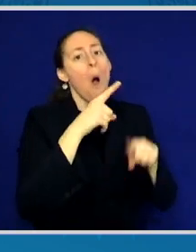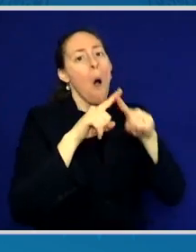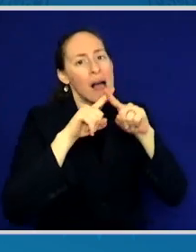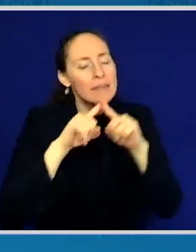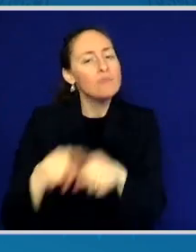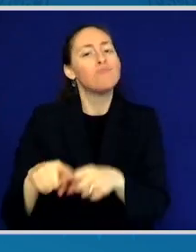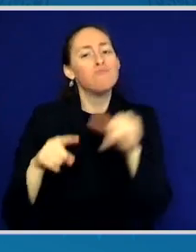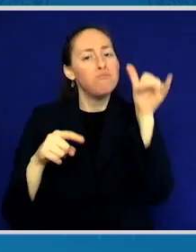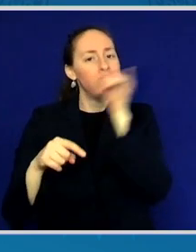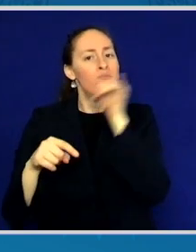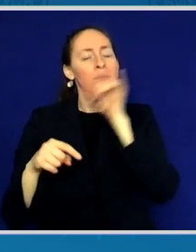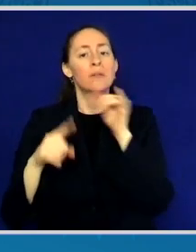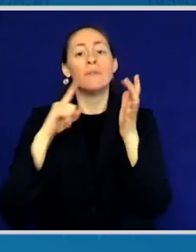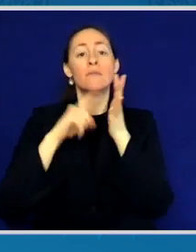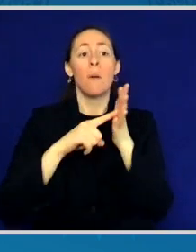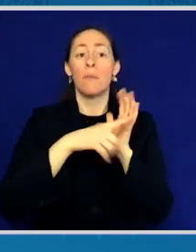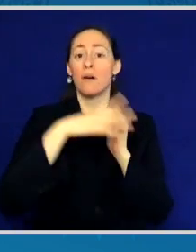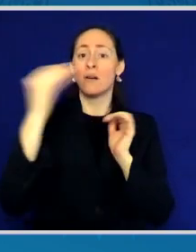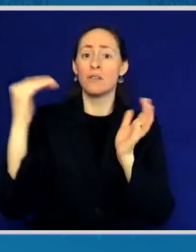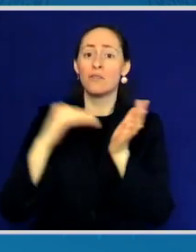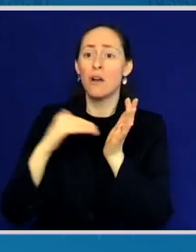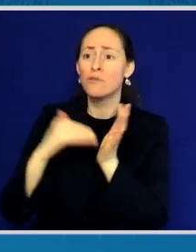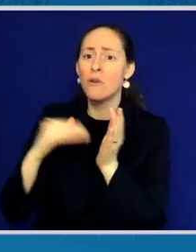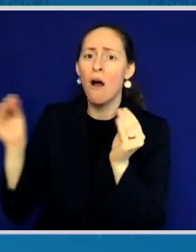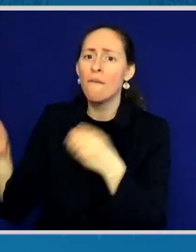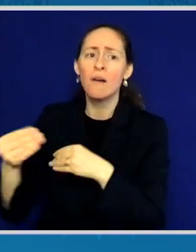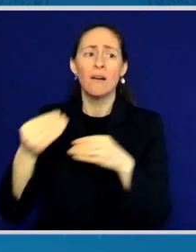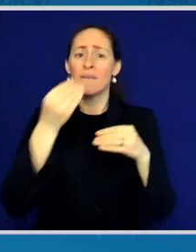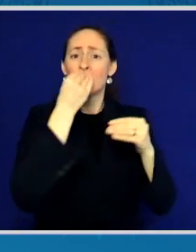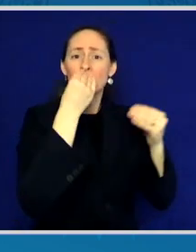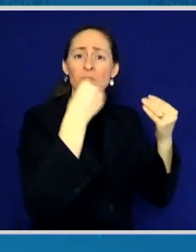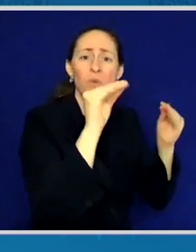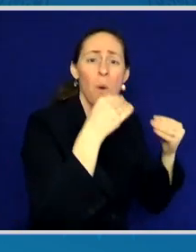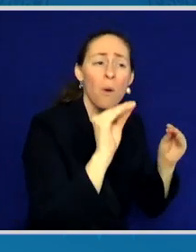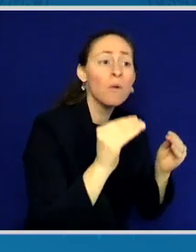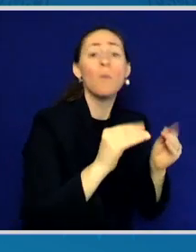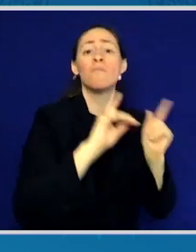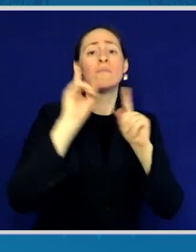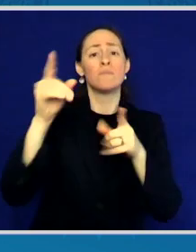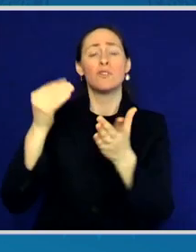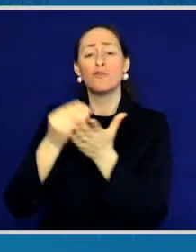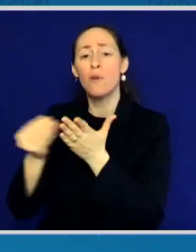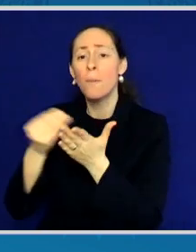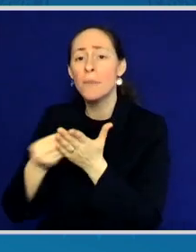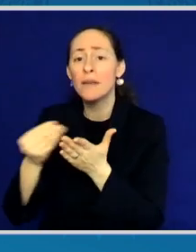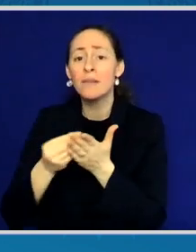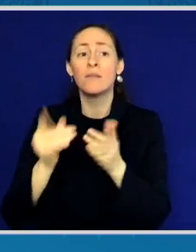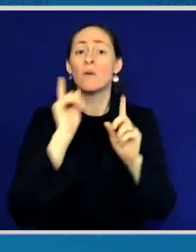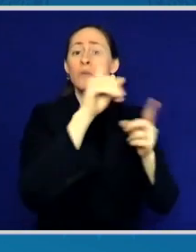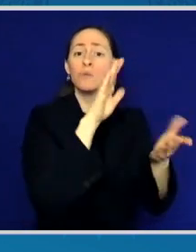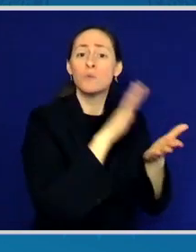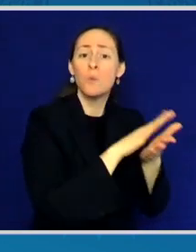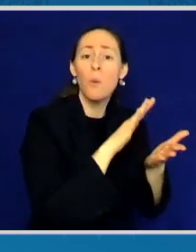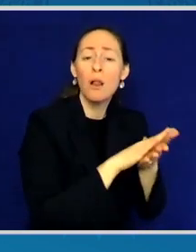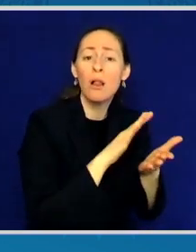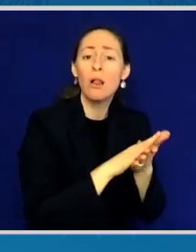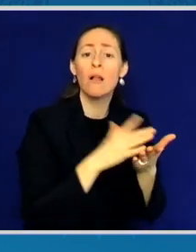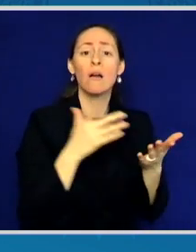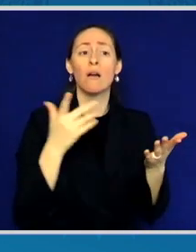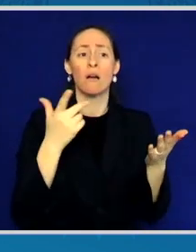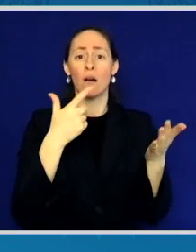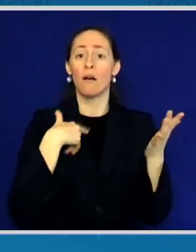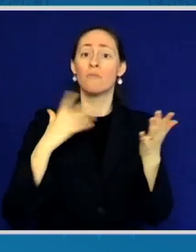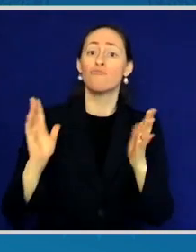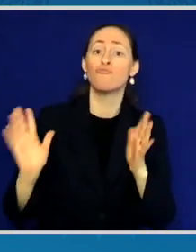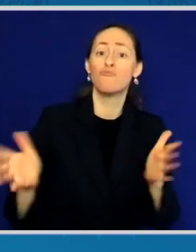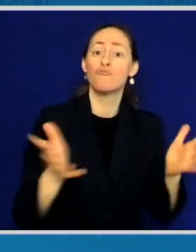office or the hospital or the grocery store or the shopping or the education, all of those people you come in contact with, they use